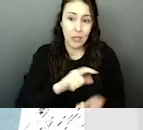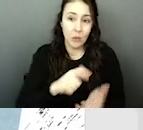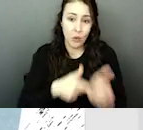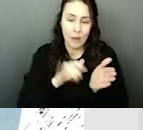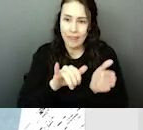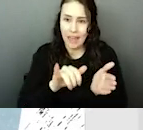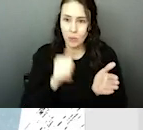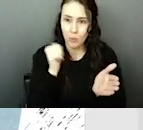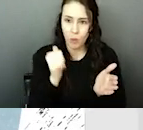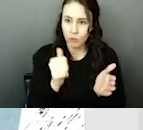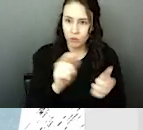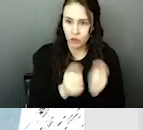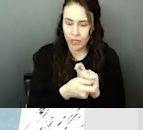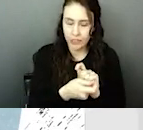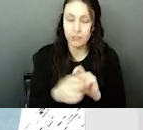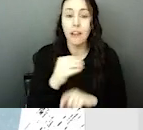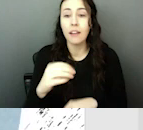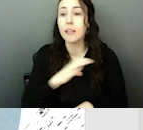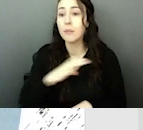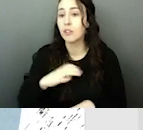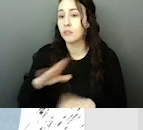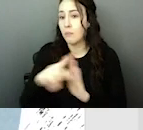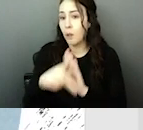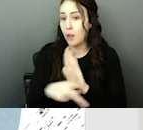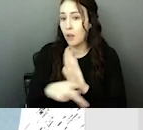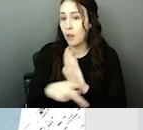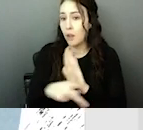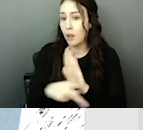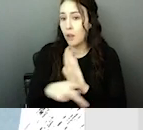well as the commission's policies and values.